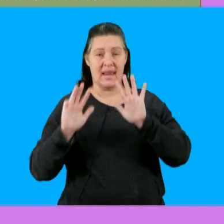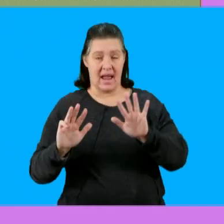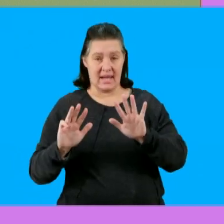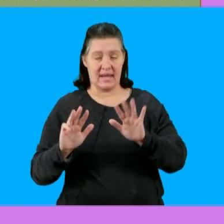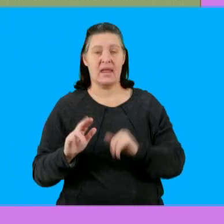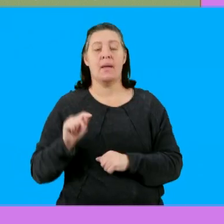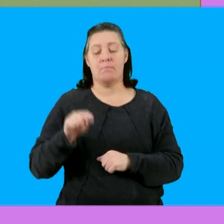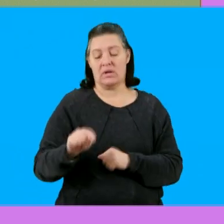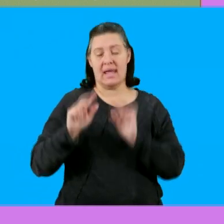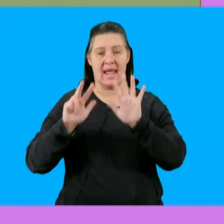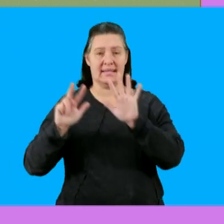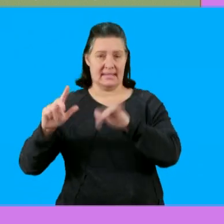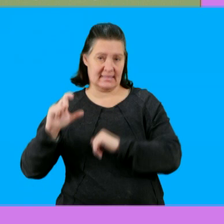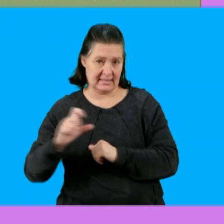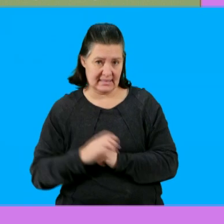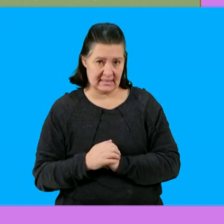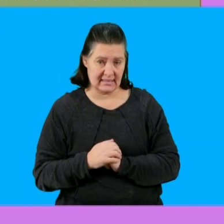Rand and 88 cents.